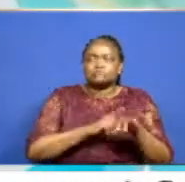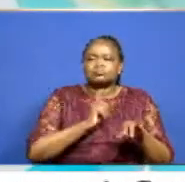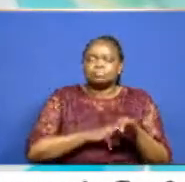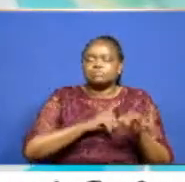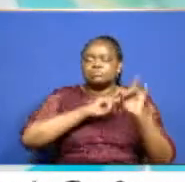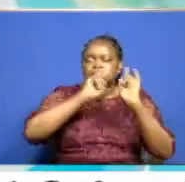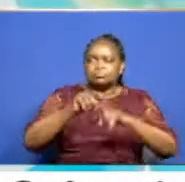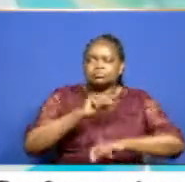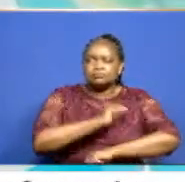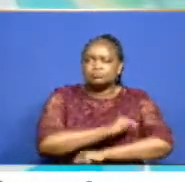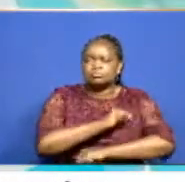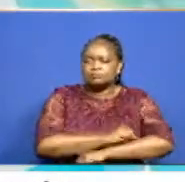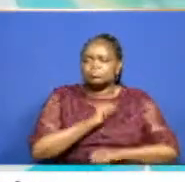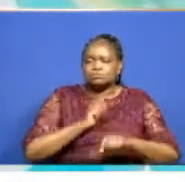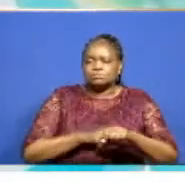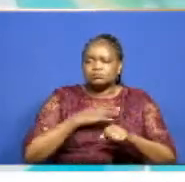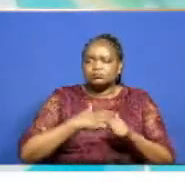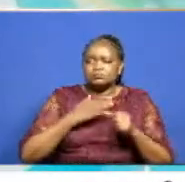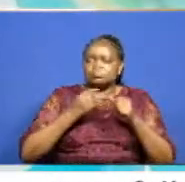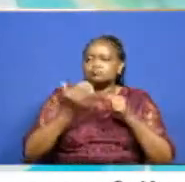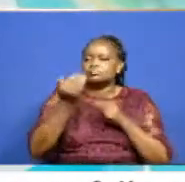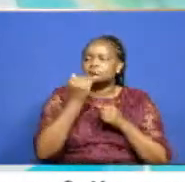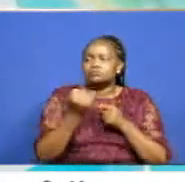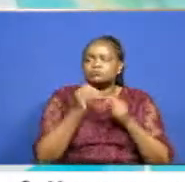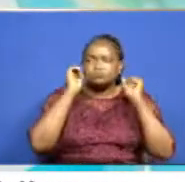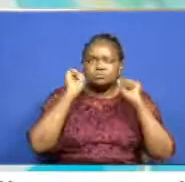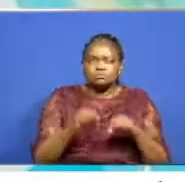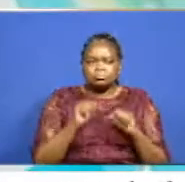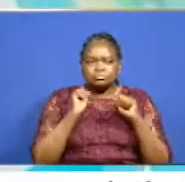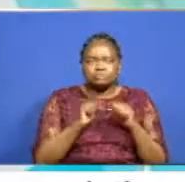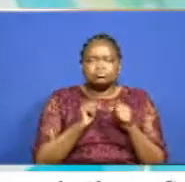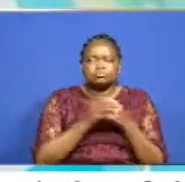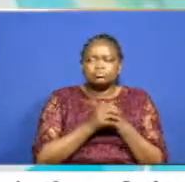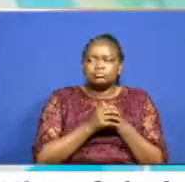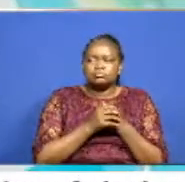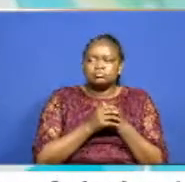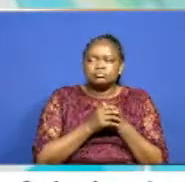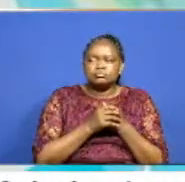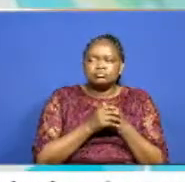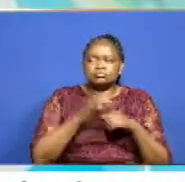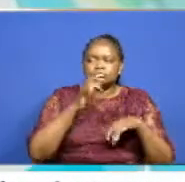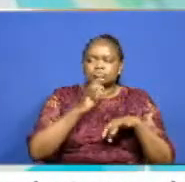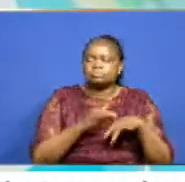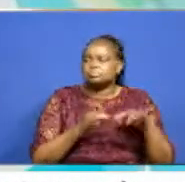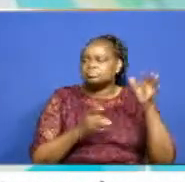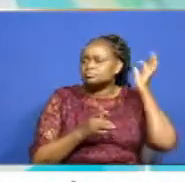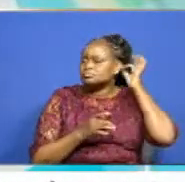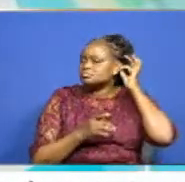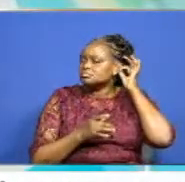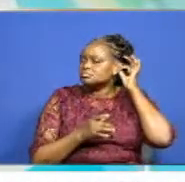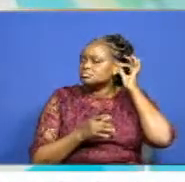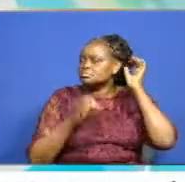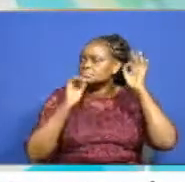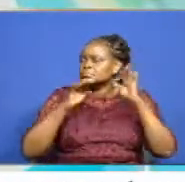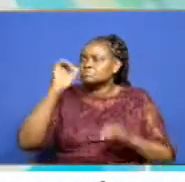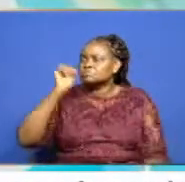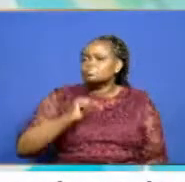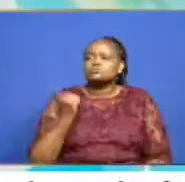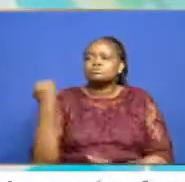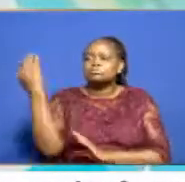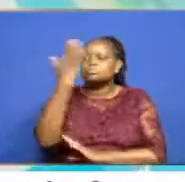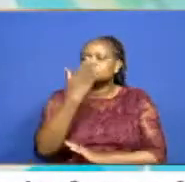school during my time, I was asked, can you be able to touch your nini the other side? If yes, you directly